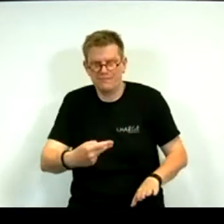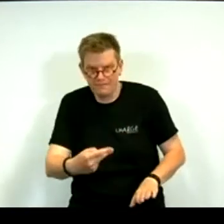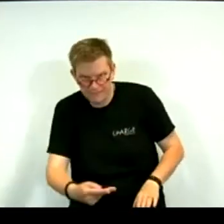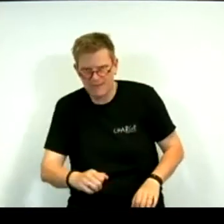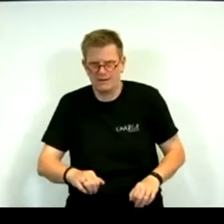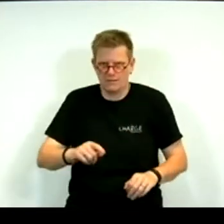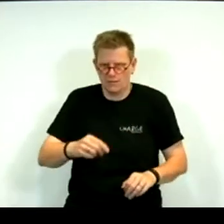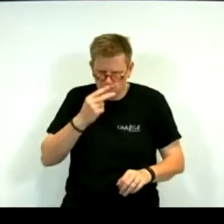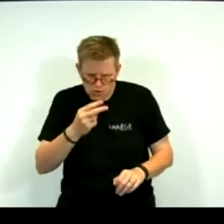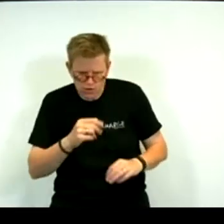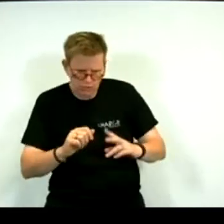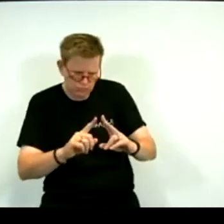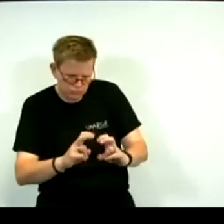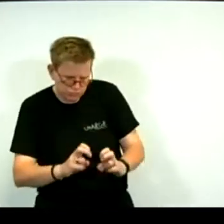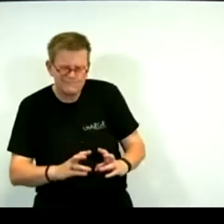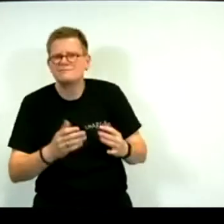good